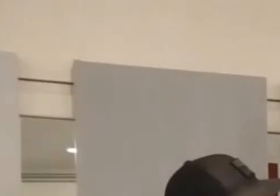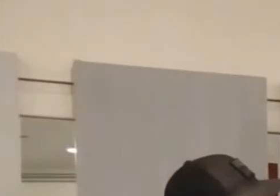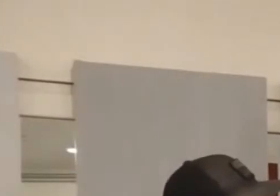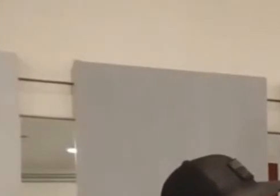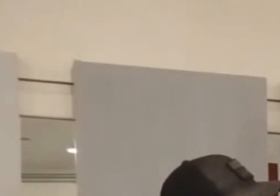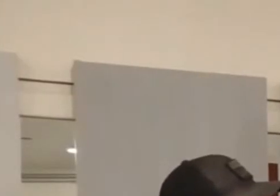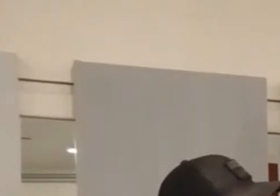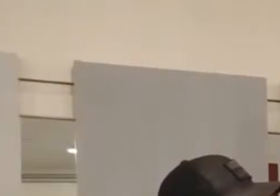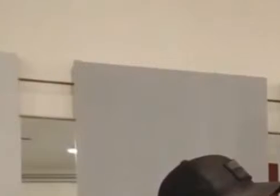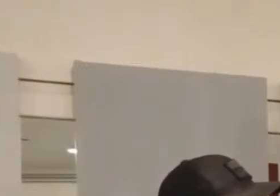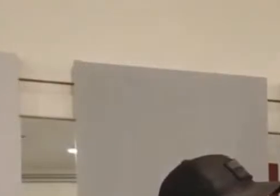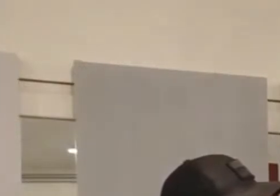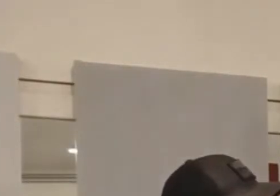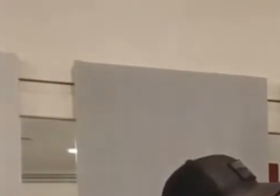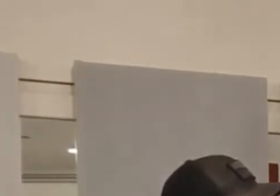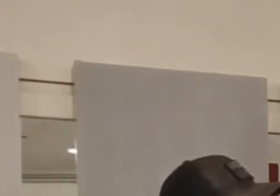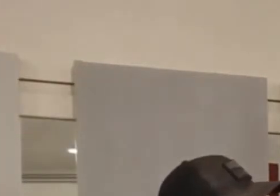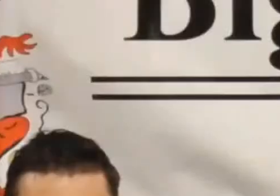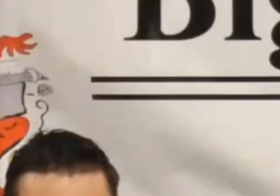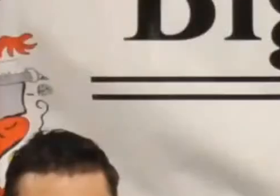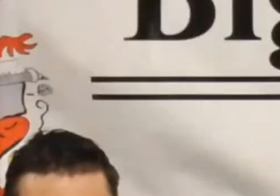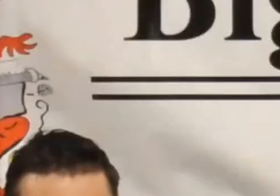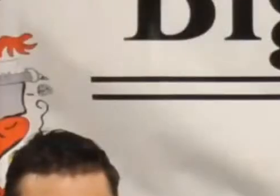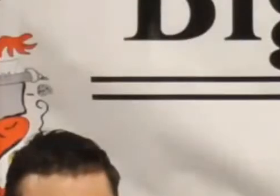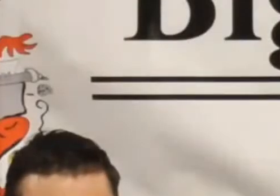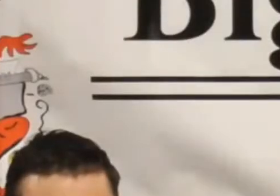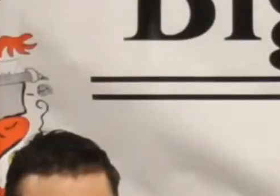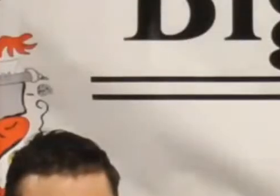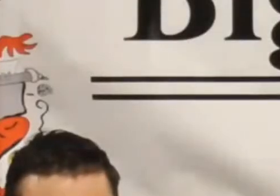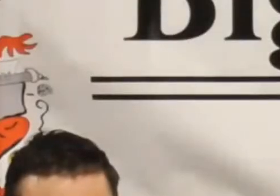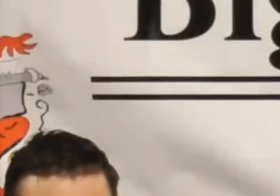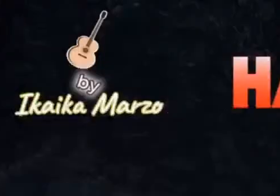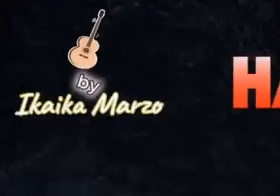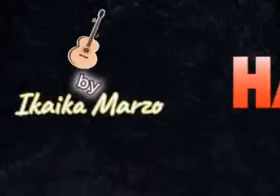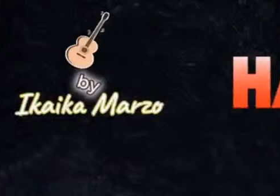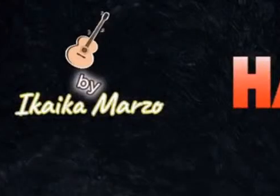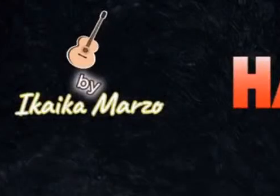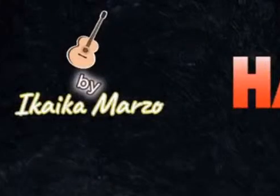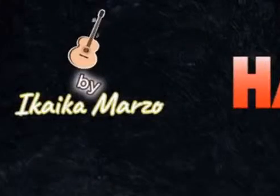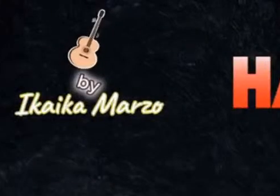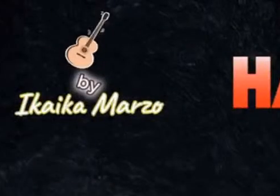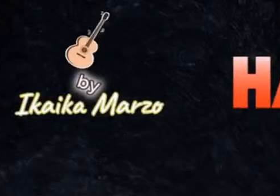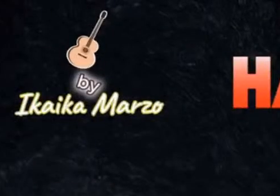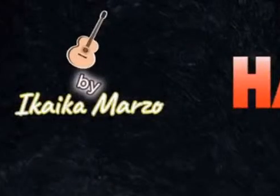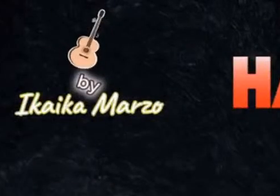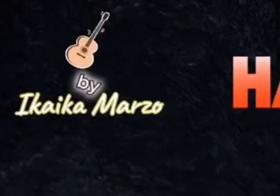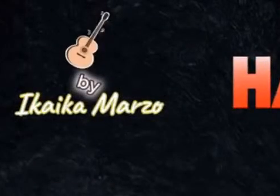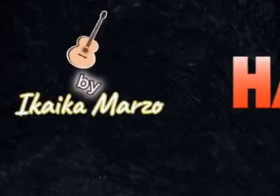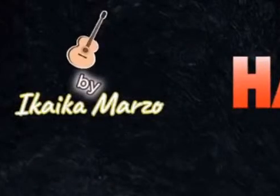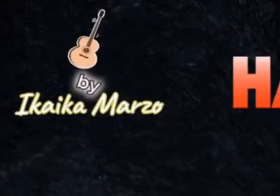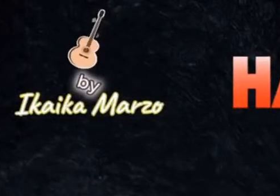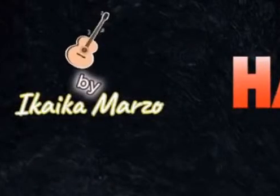this eruption. It really worked out well, and we got to a lot of people we wouldn't have normally gotten.